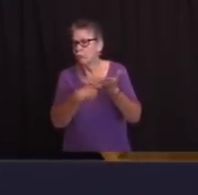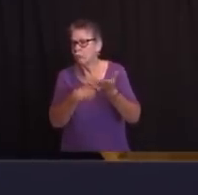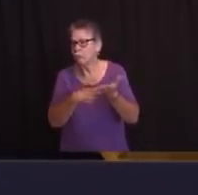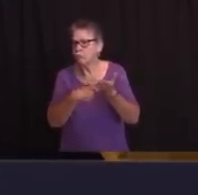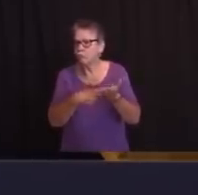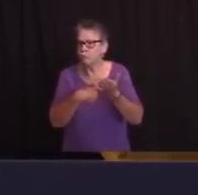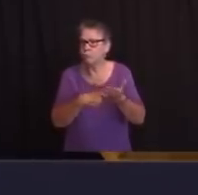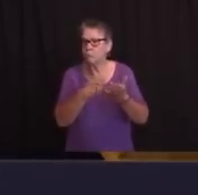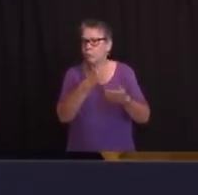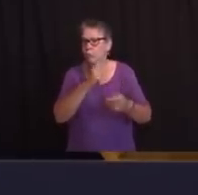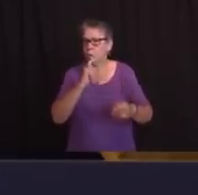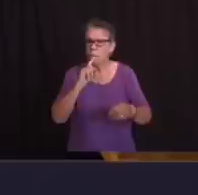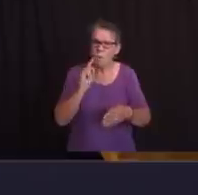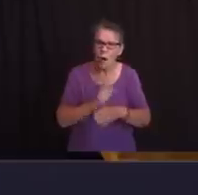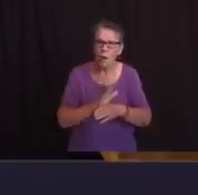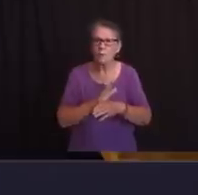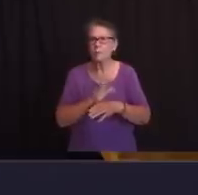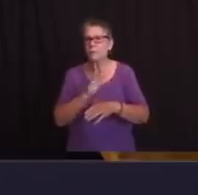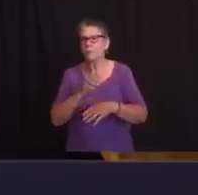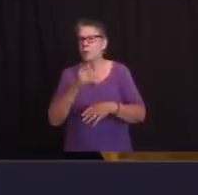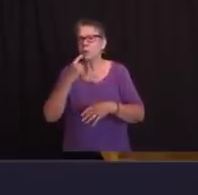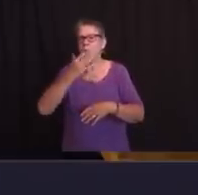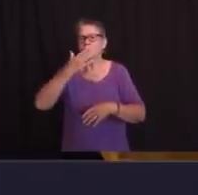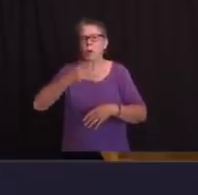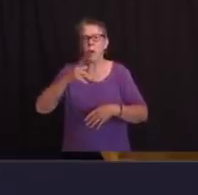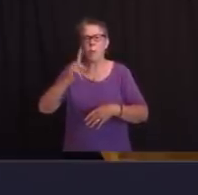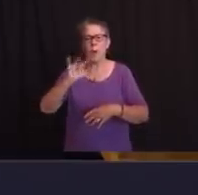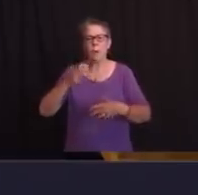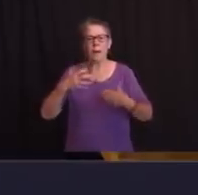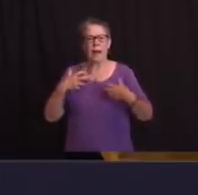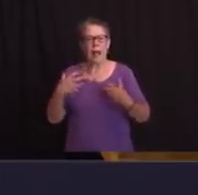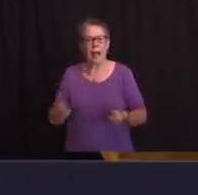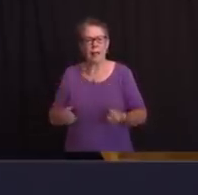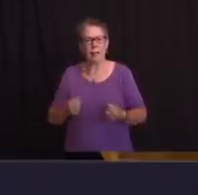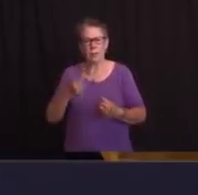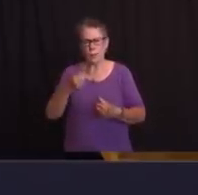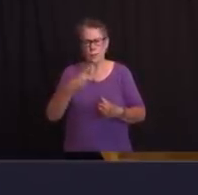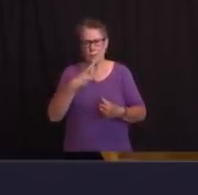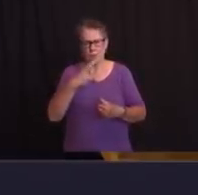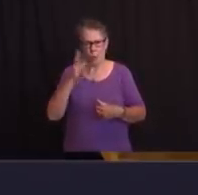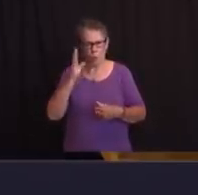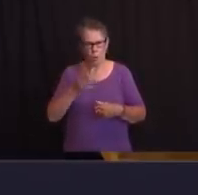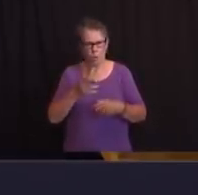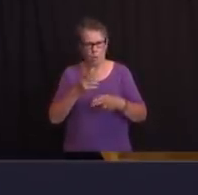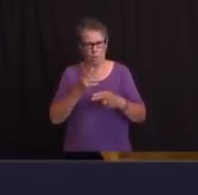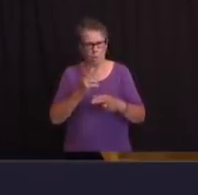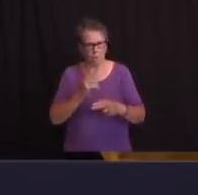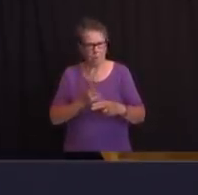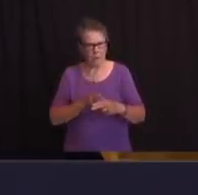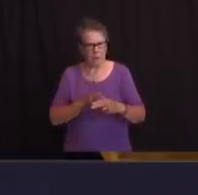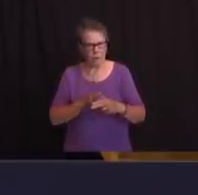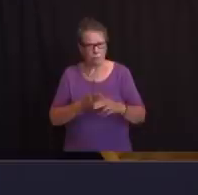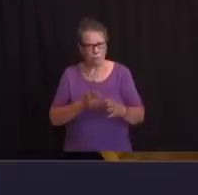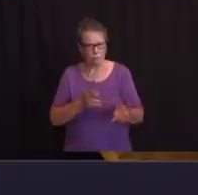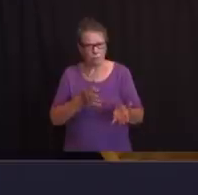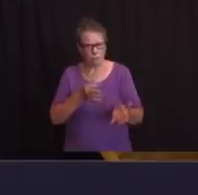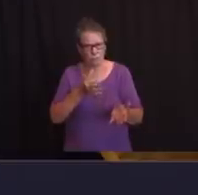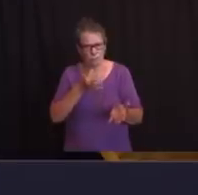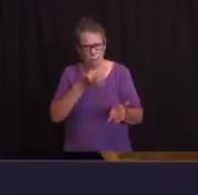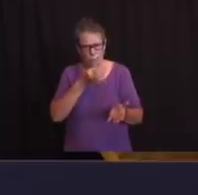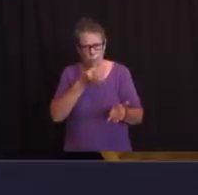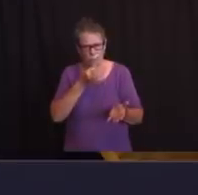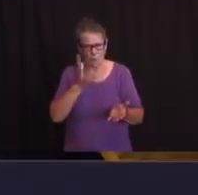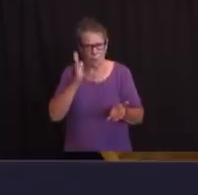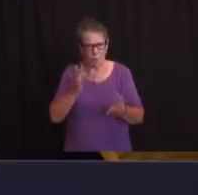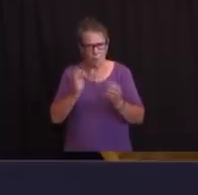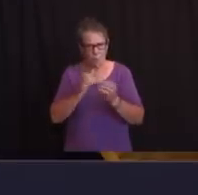that you'll likely take more steps soon, I believe. I'm not sure I said soon, but we're looking Okay. at, we wanted to make sure we got this up